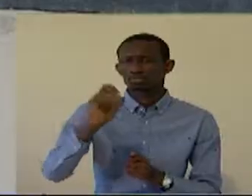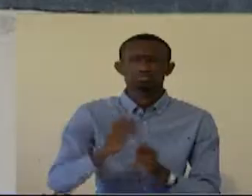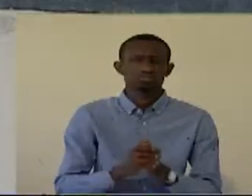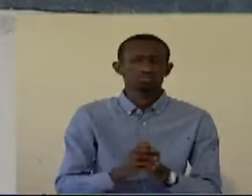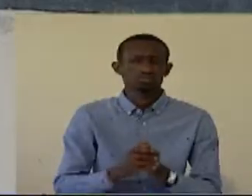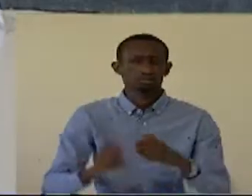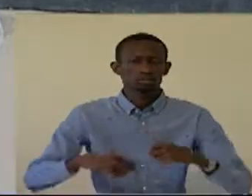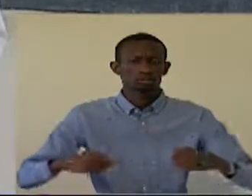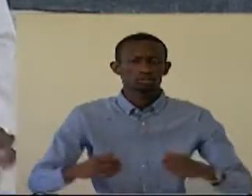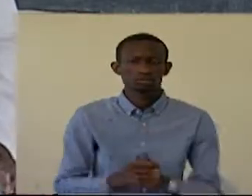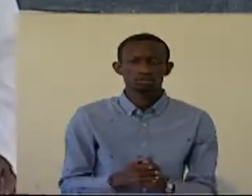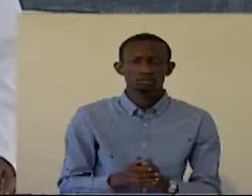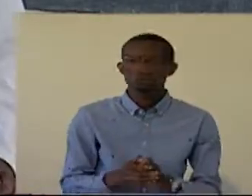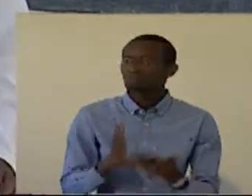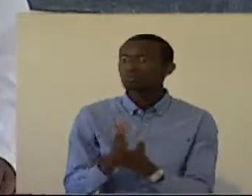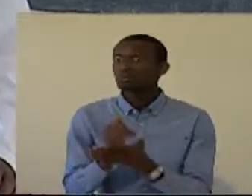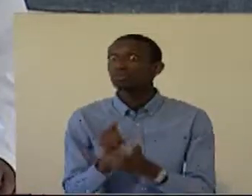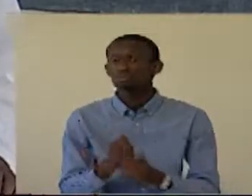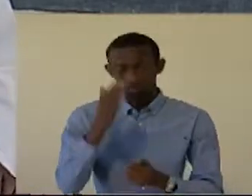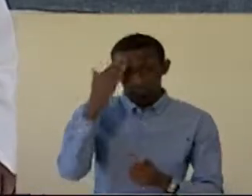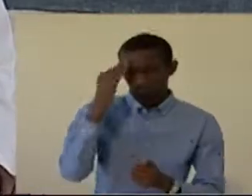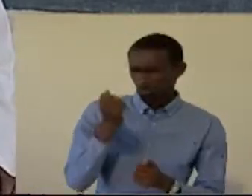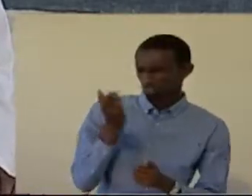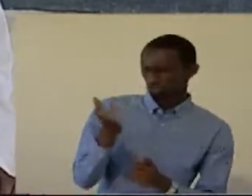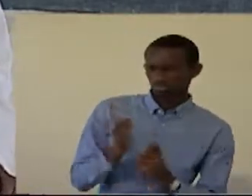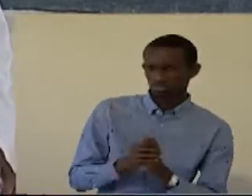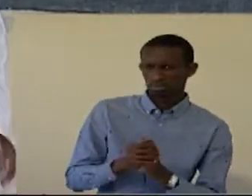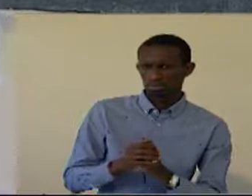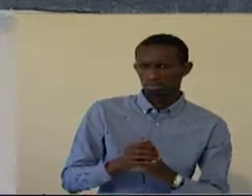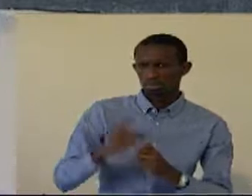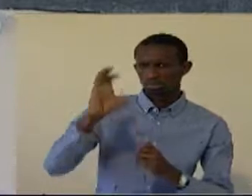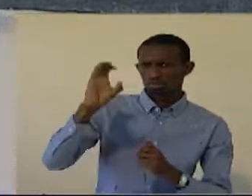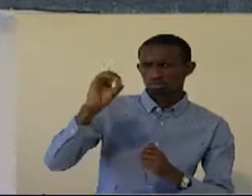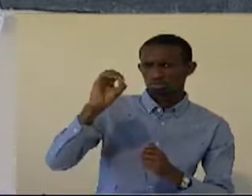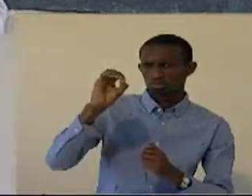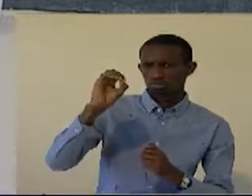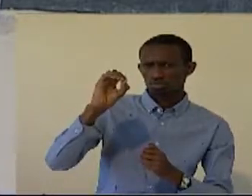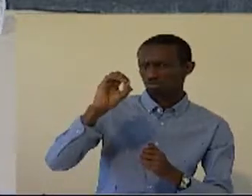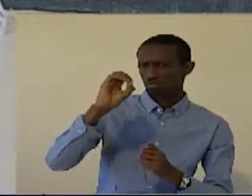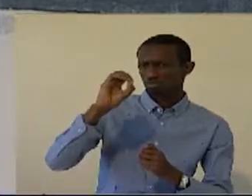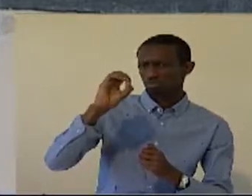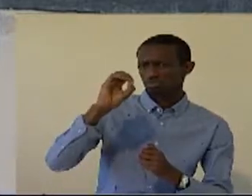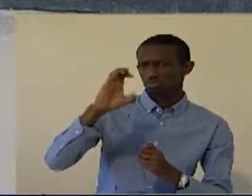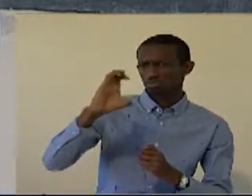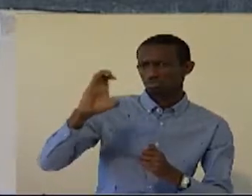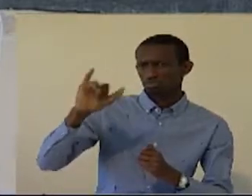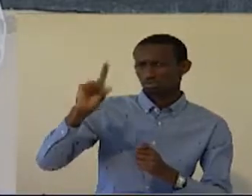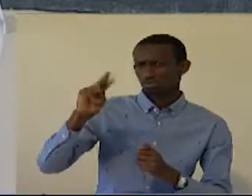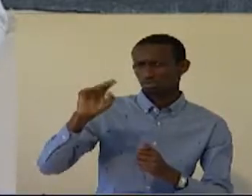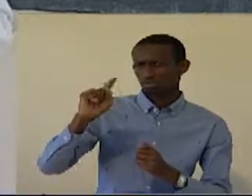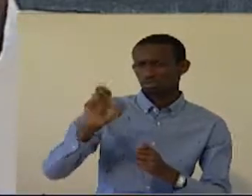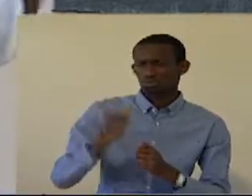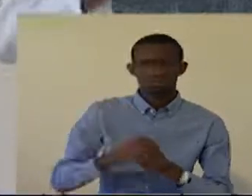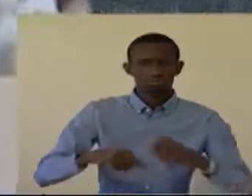Of course, because these oxidation reactions are mainly used to distinguish these carbonyl